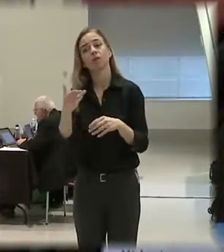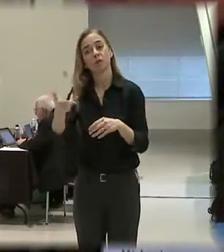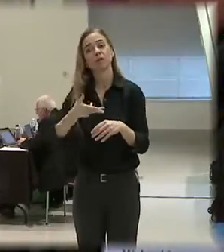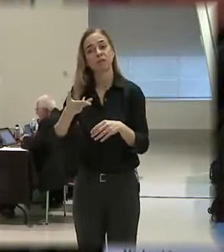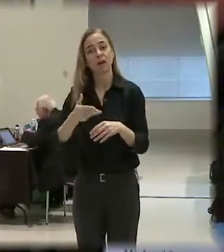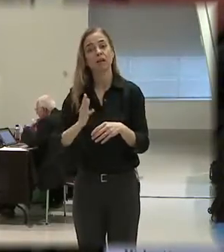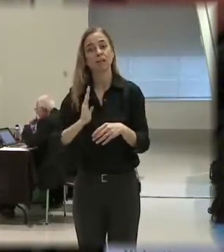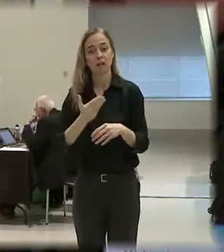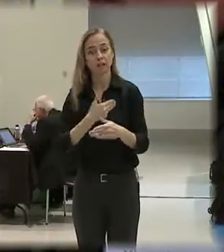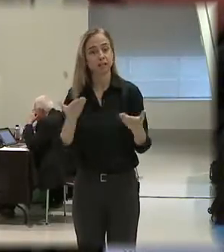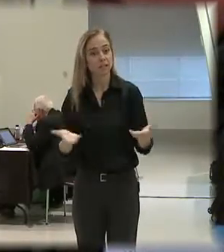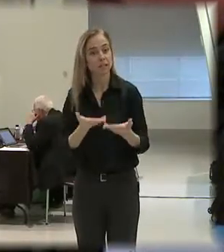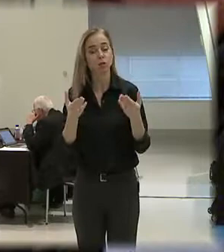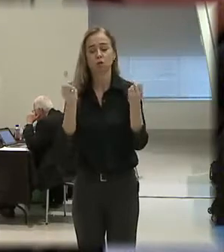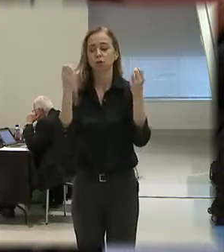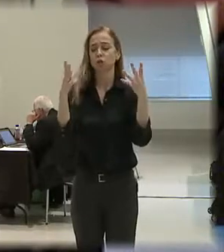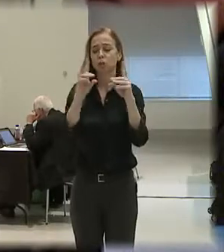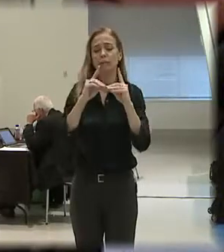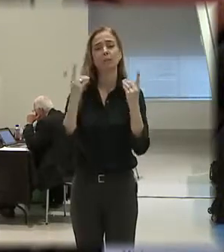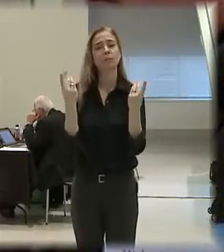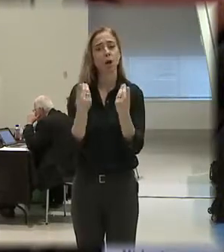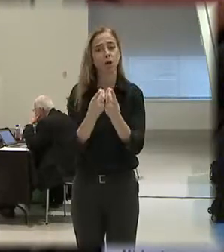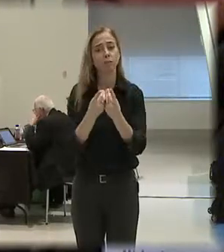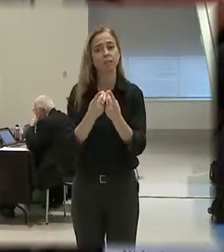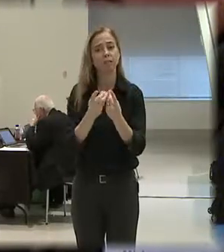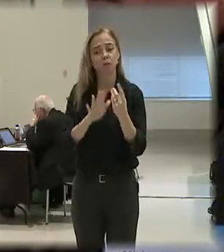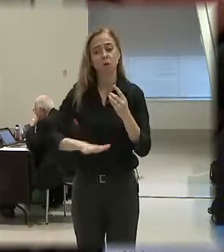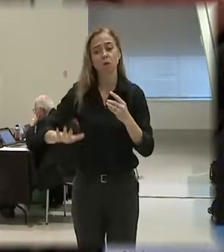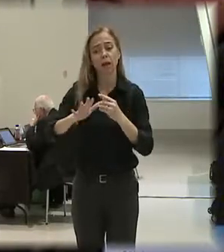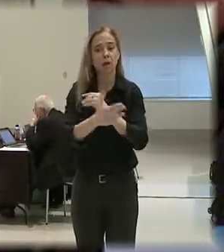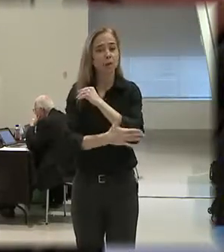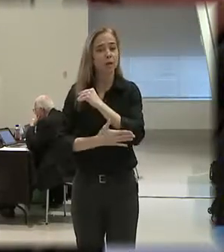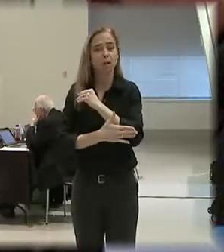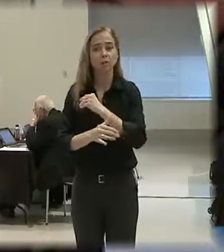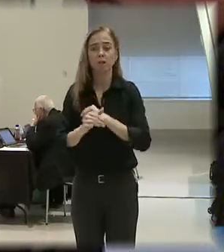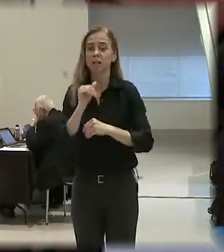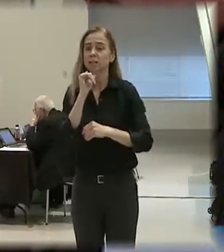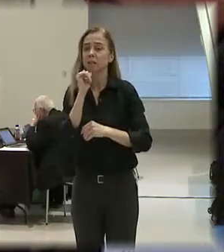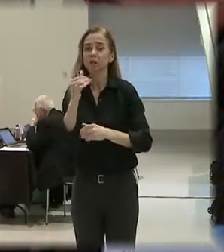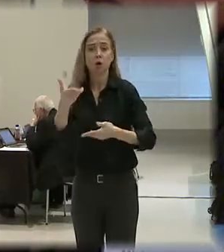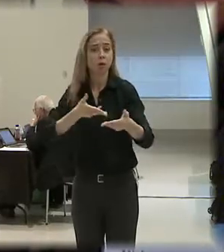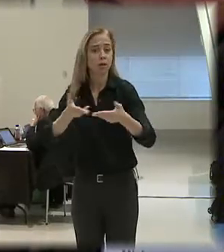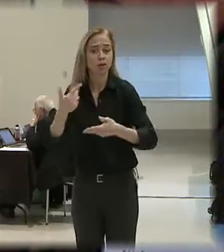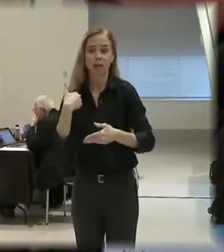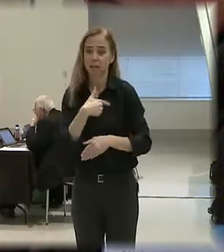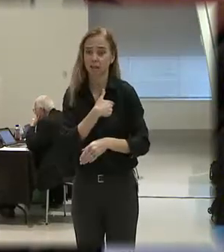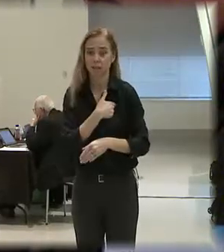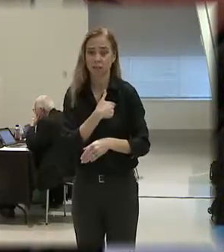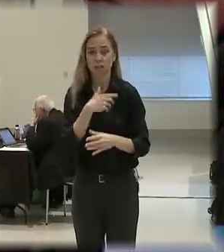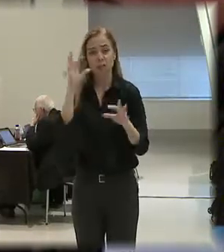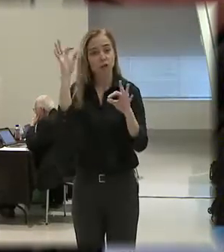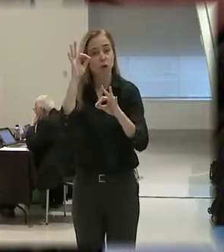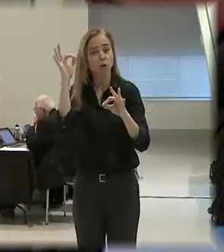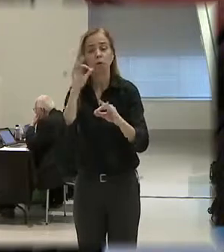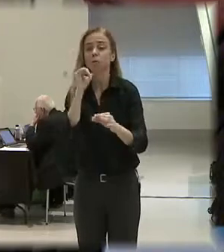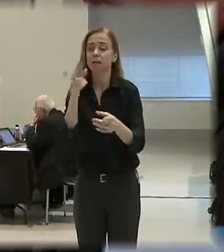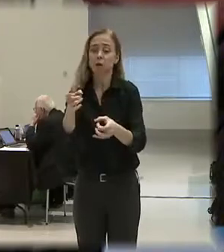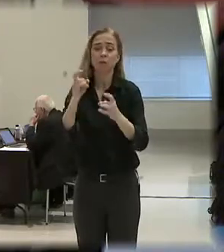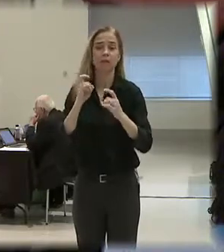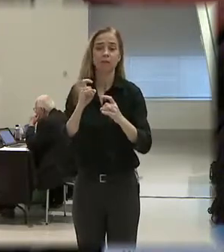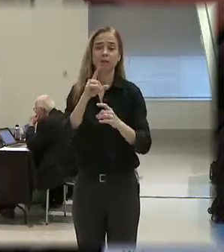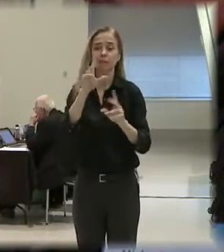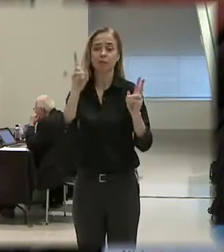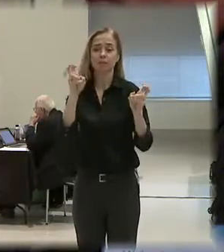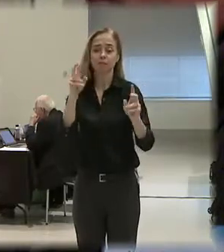but there's so many departments in this country who don't, and chiefs who don't invite us in, who don't know and don't give us the bird's eye